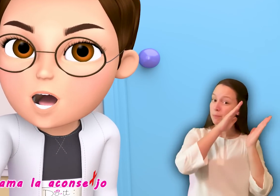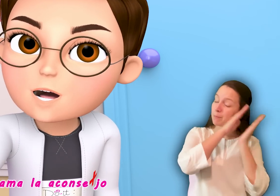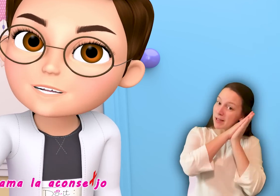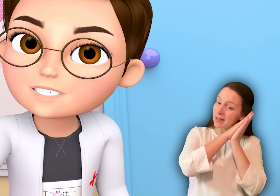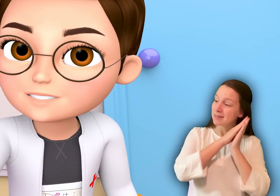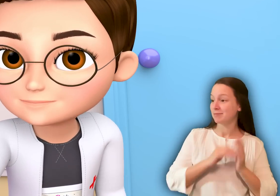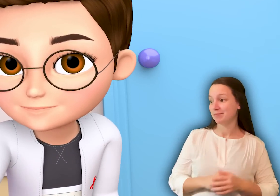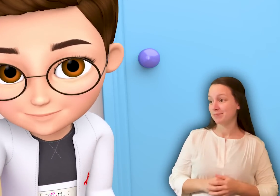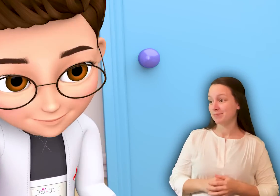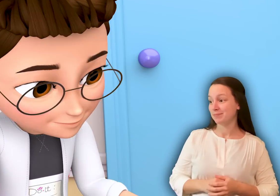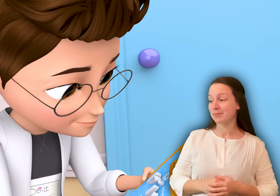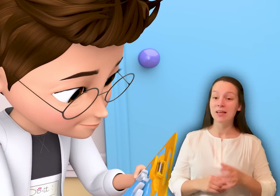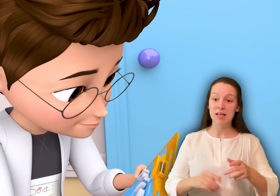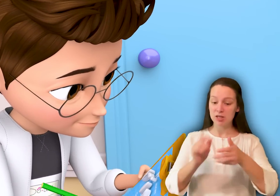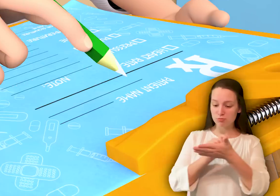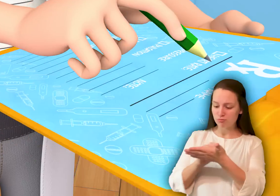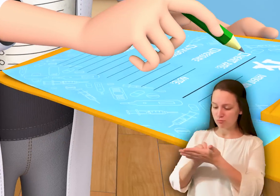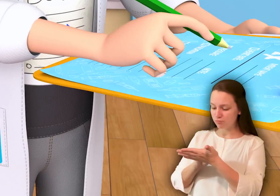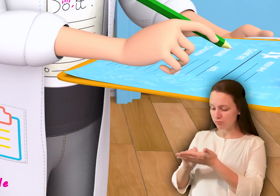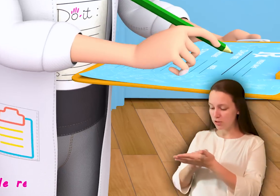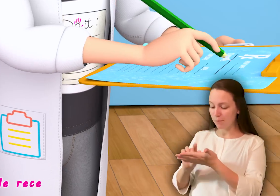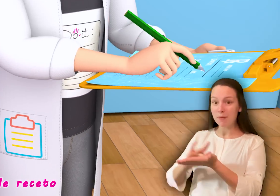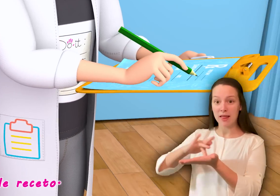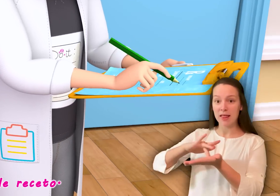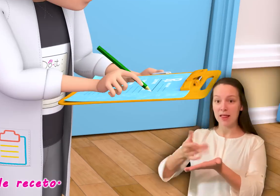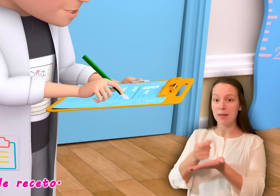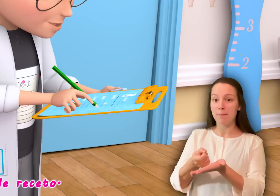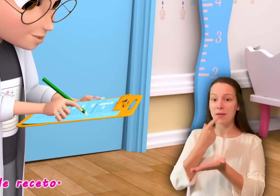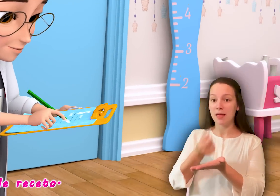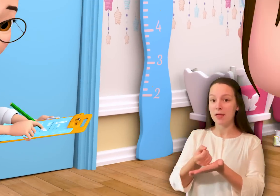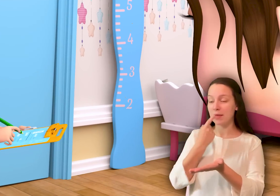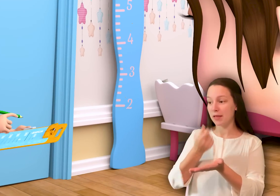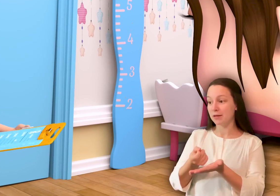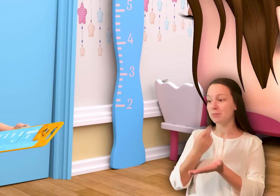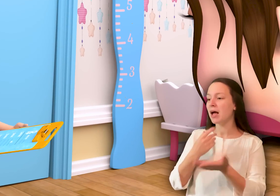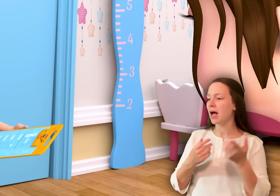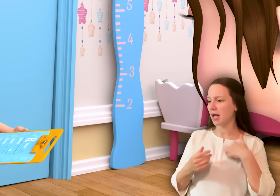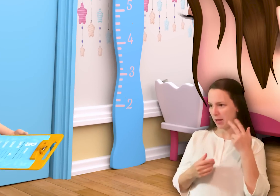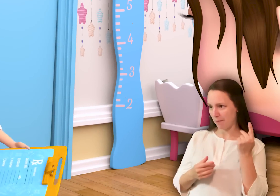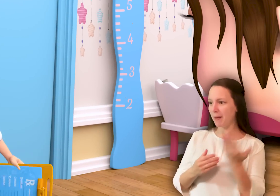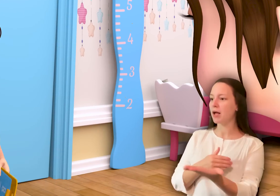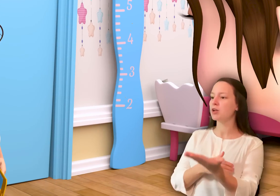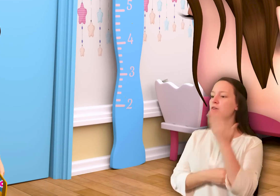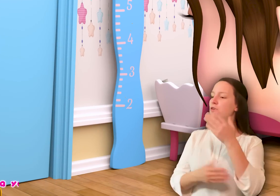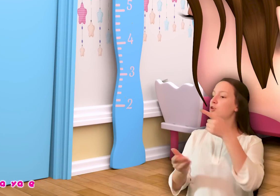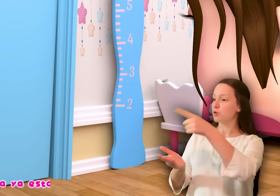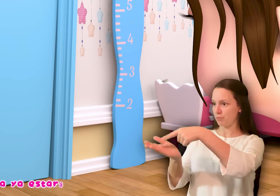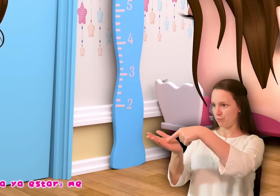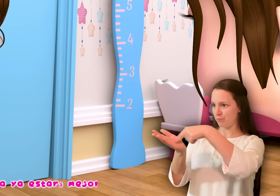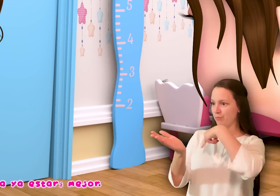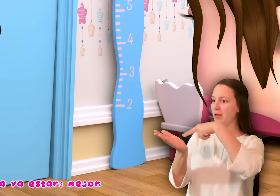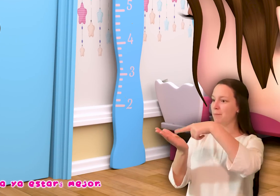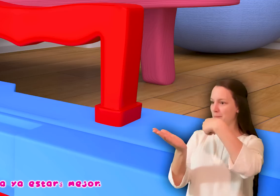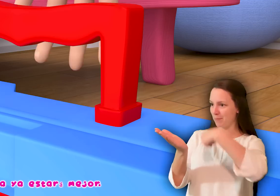straight to bed he wrote on a paper for some pills pills bills I'll be back in the morning